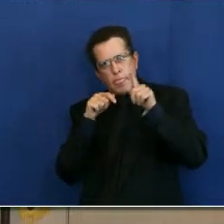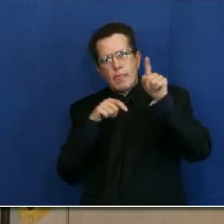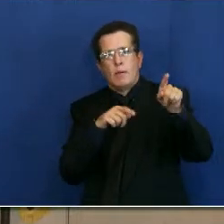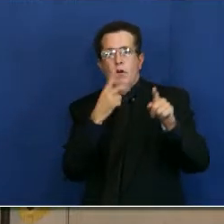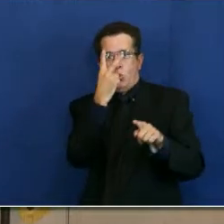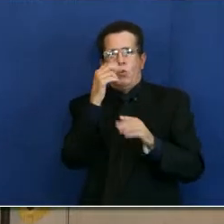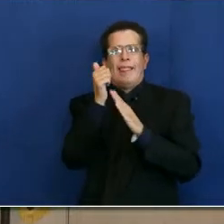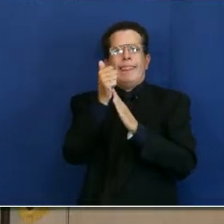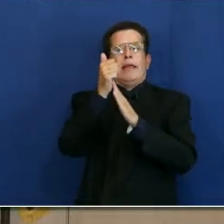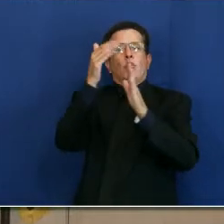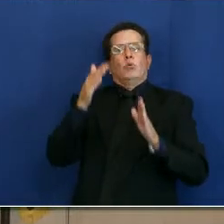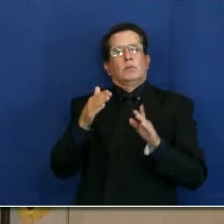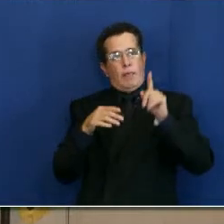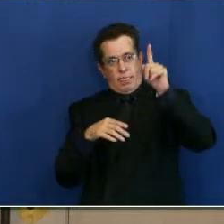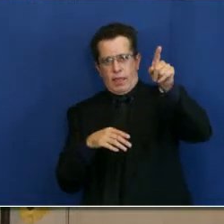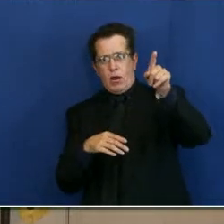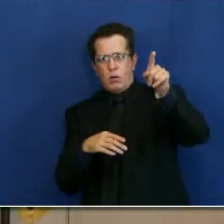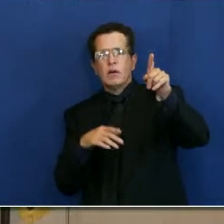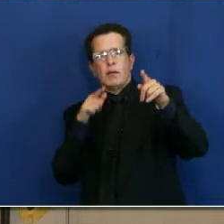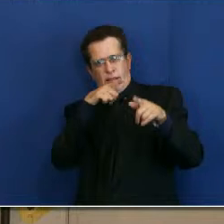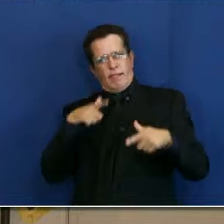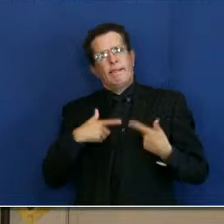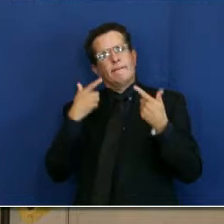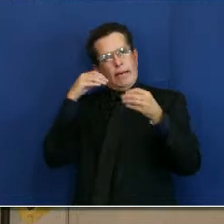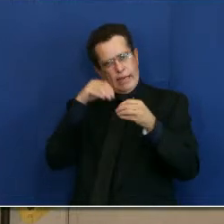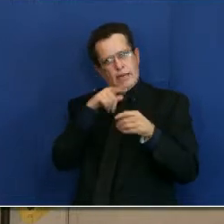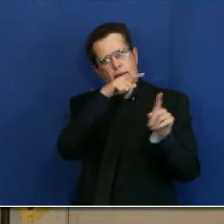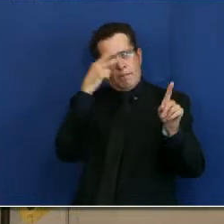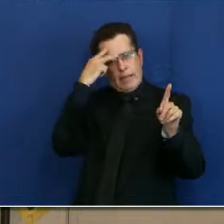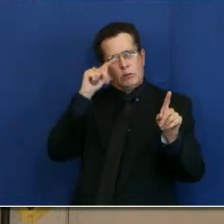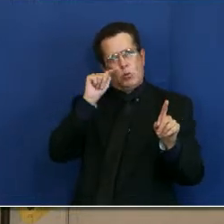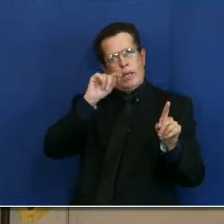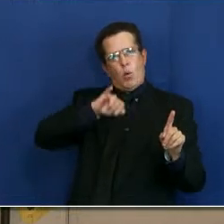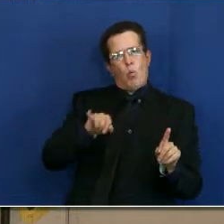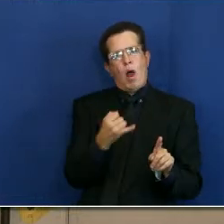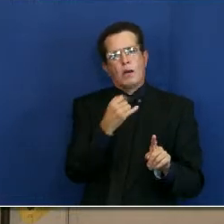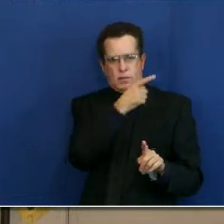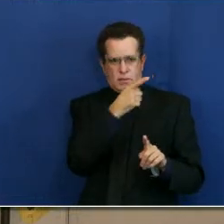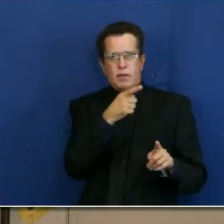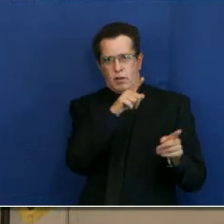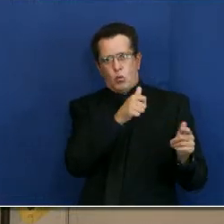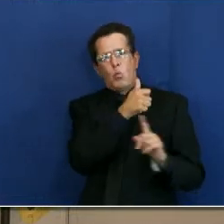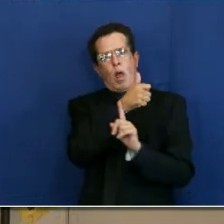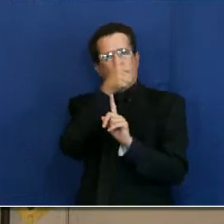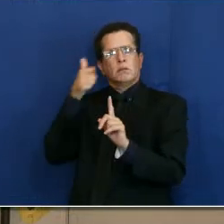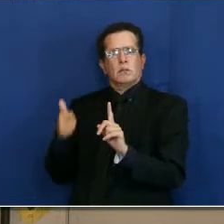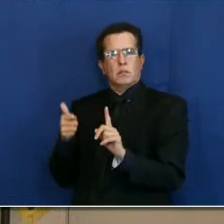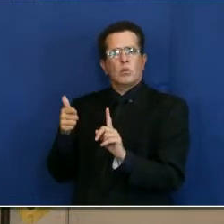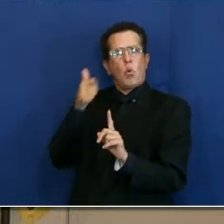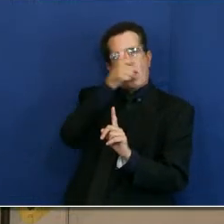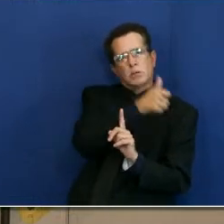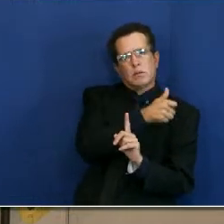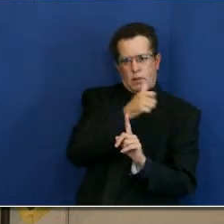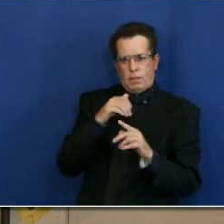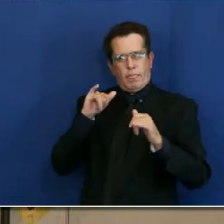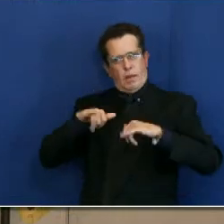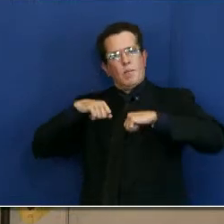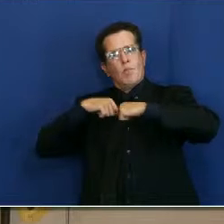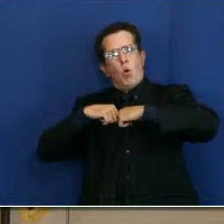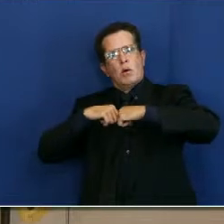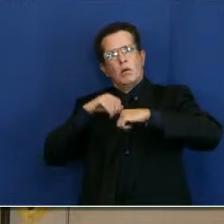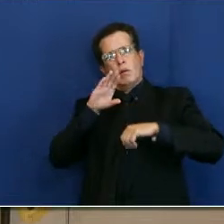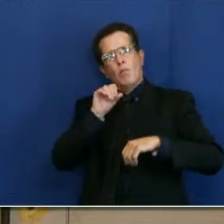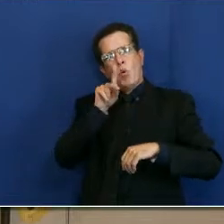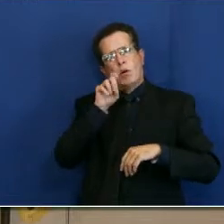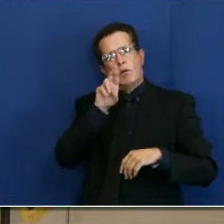at that site actually live in Tijuana. And they're Health and Human Service employees living in Tijuana and they're crossing the border. So the